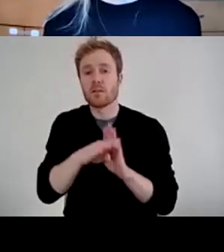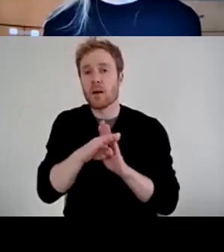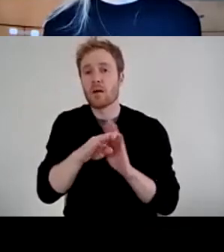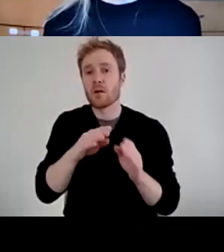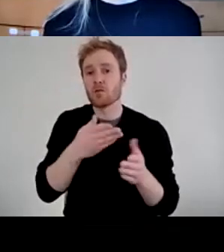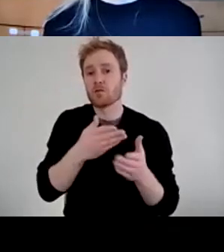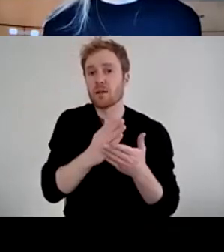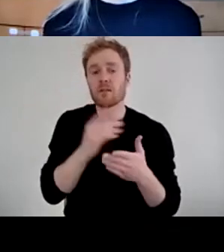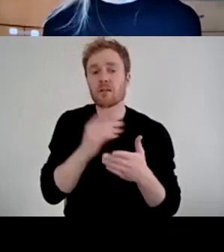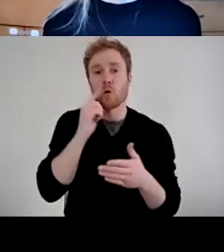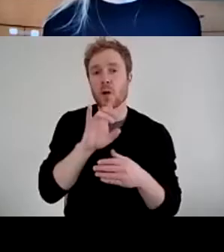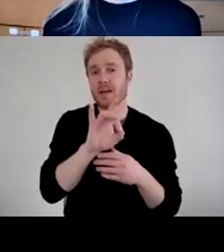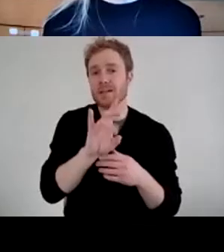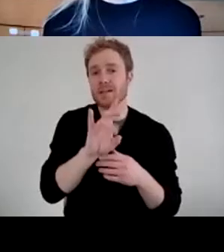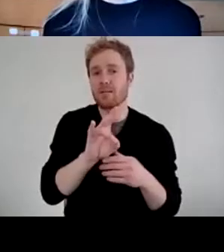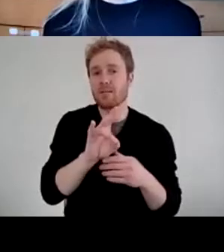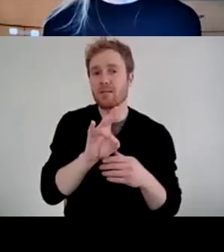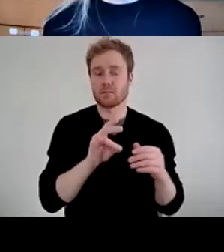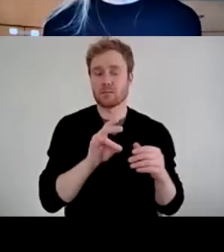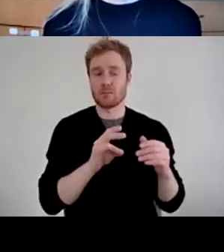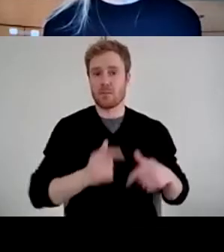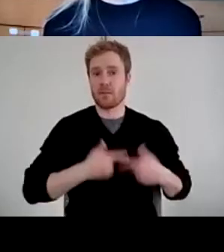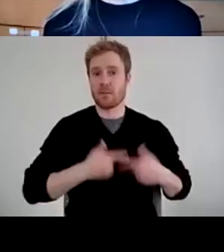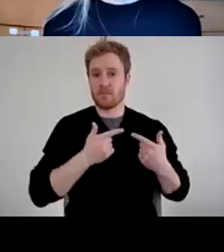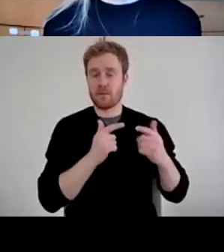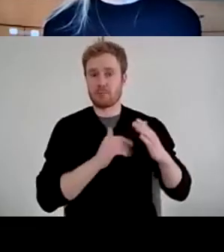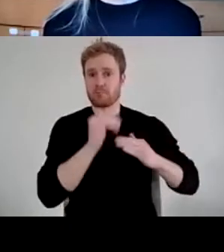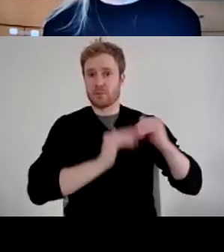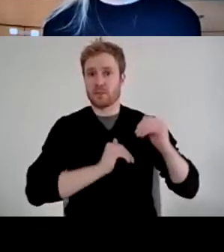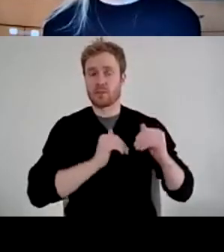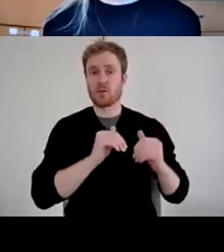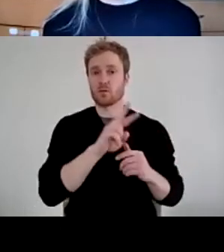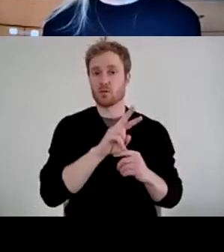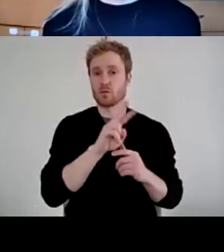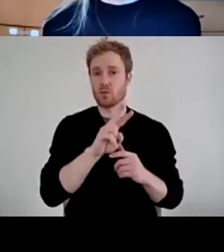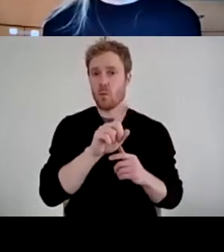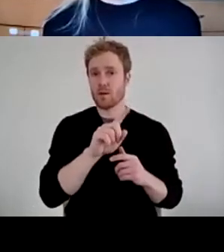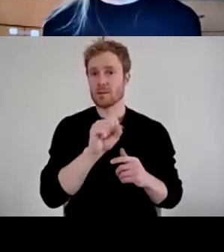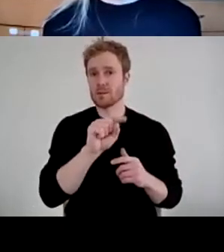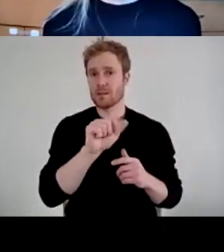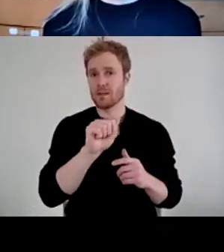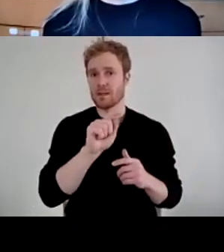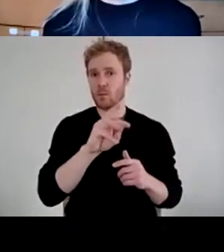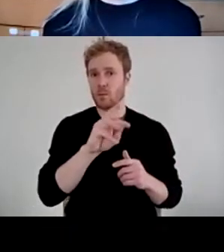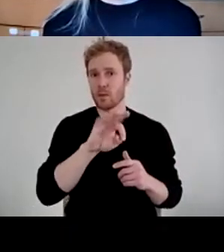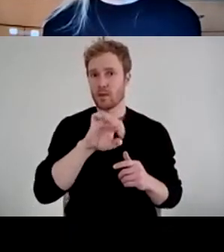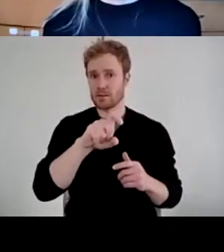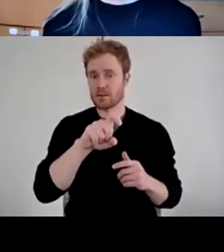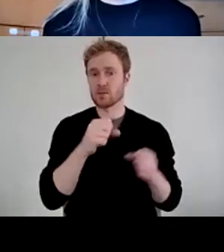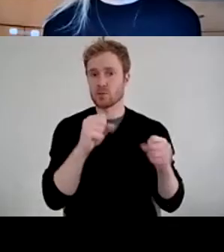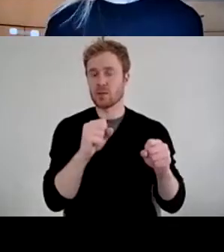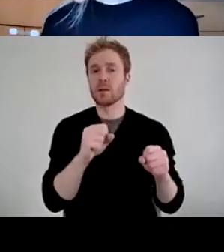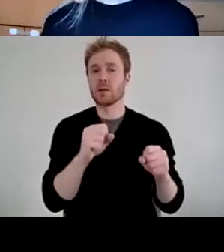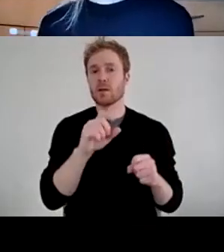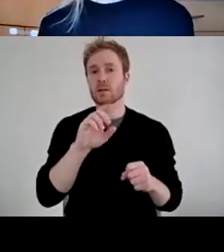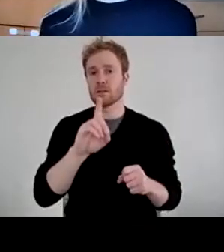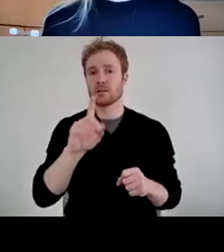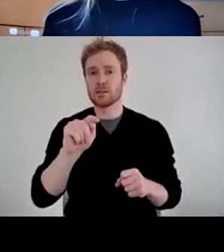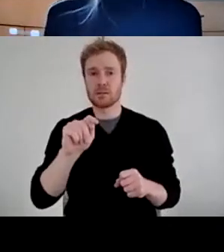a conditional use application under the Pittsburgh Code Title IX, Zoning Article 4, Chapter 910, to